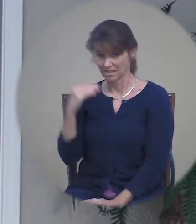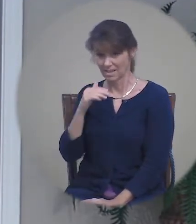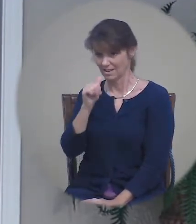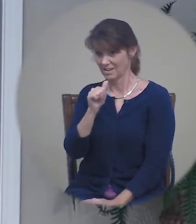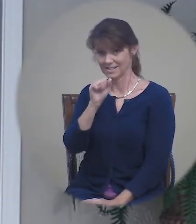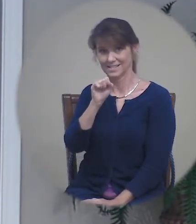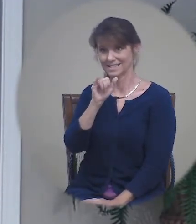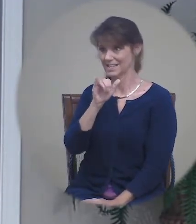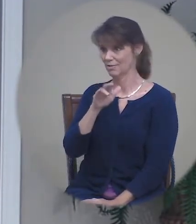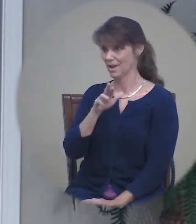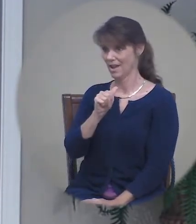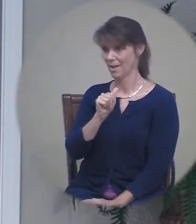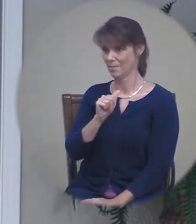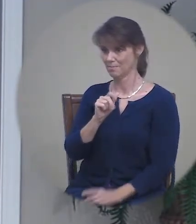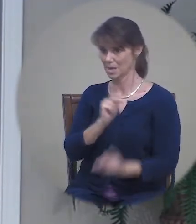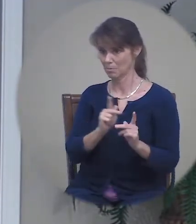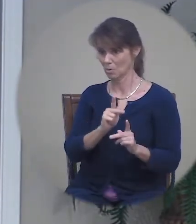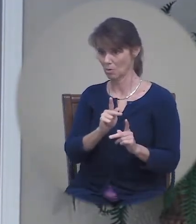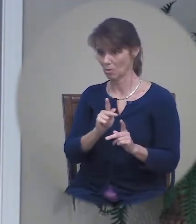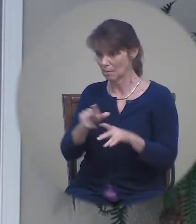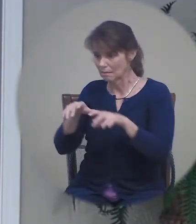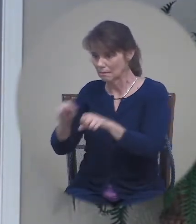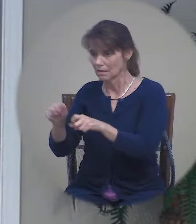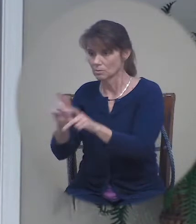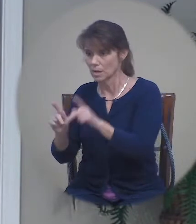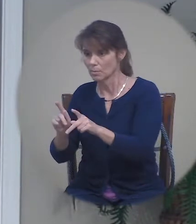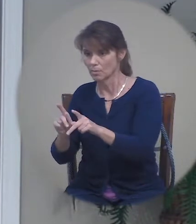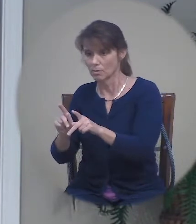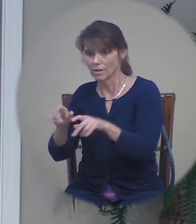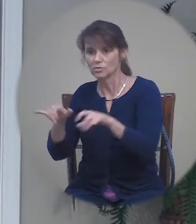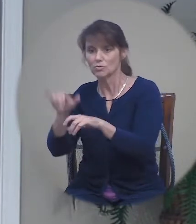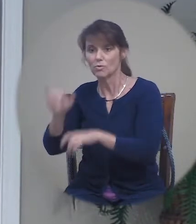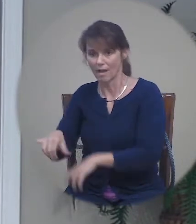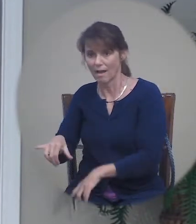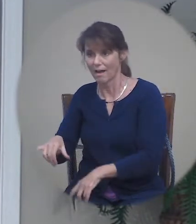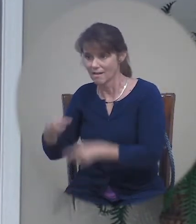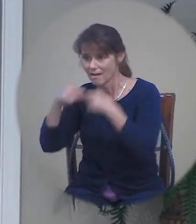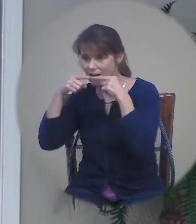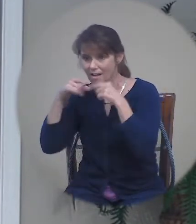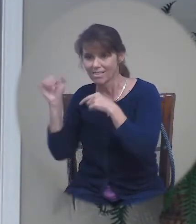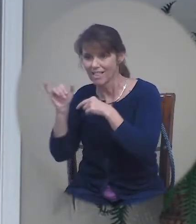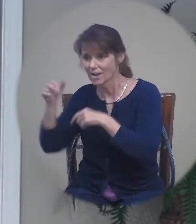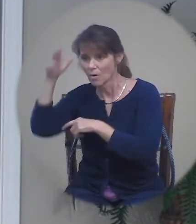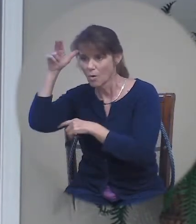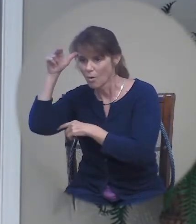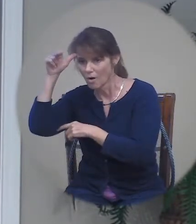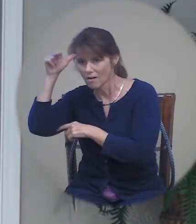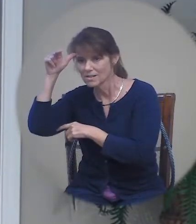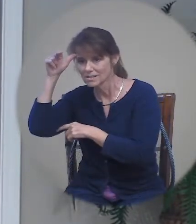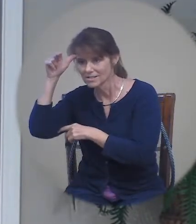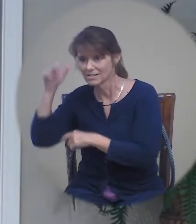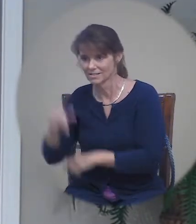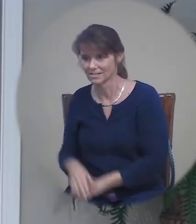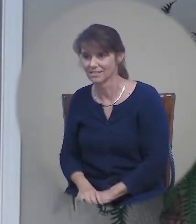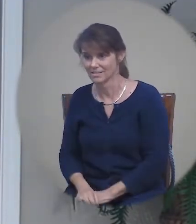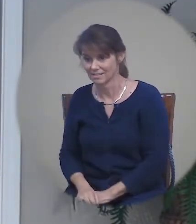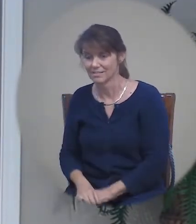Lord says, I'm going to recompense. I'm going to lead you forth as the way you led others forth.